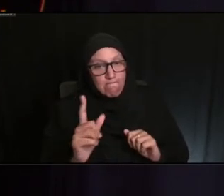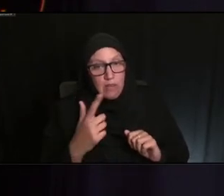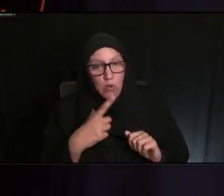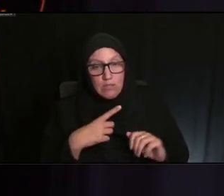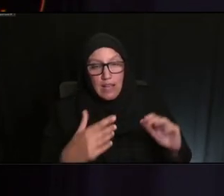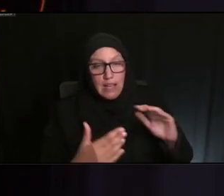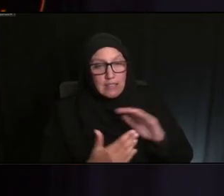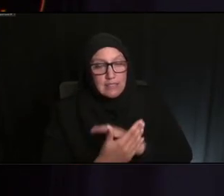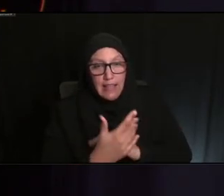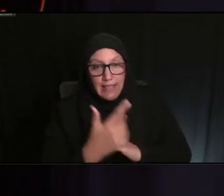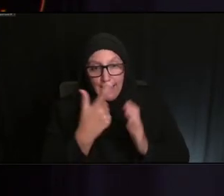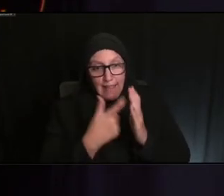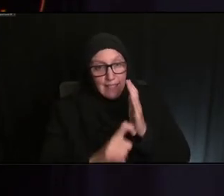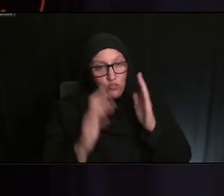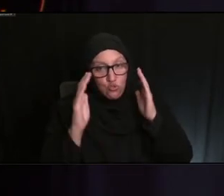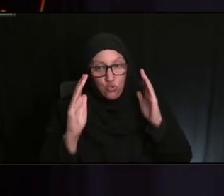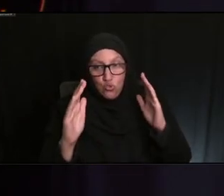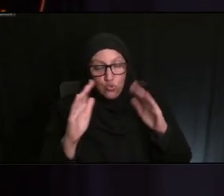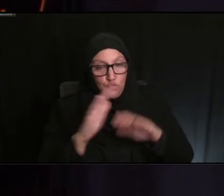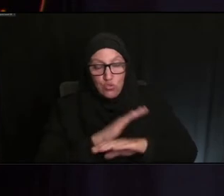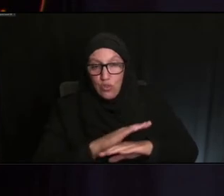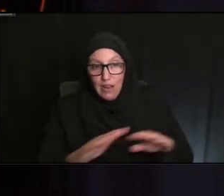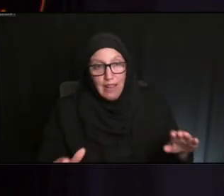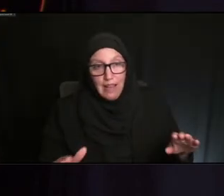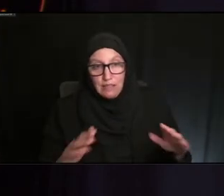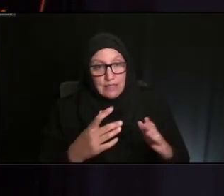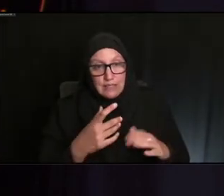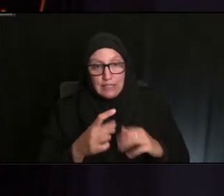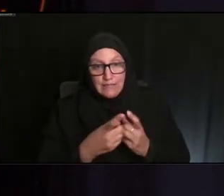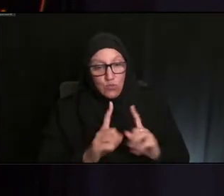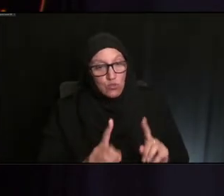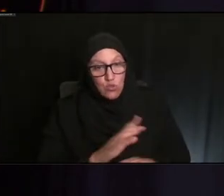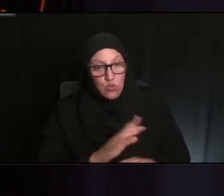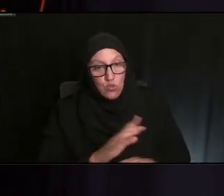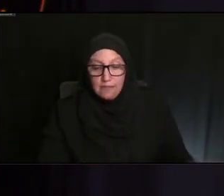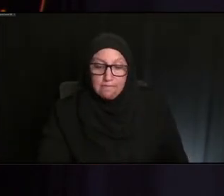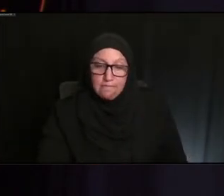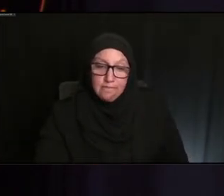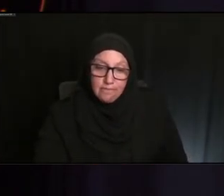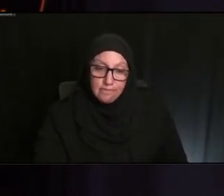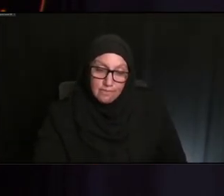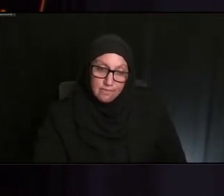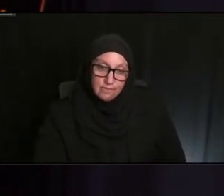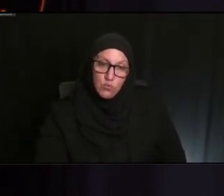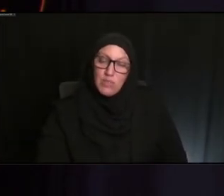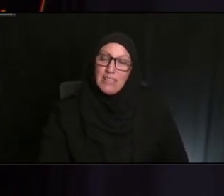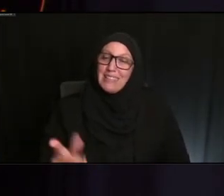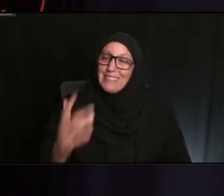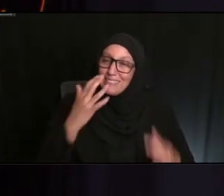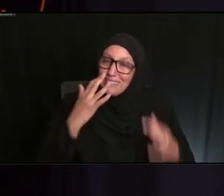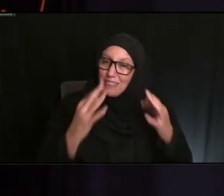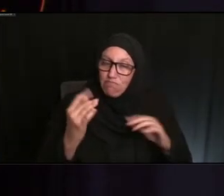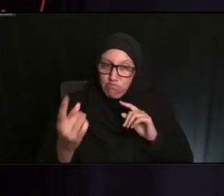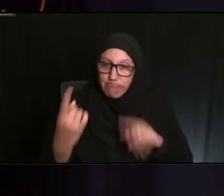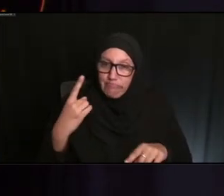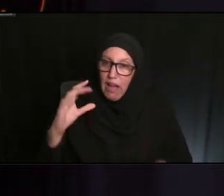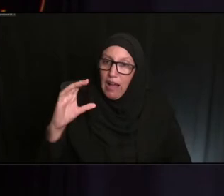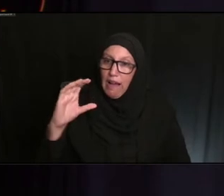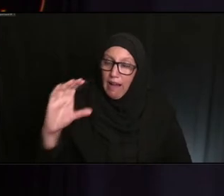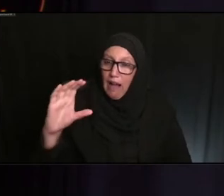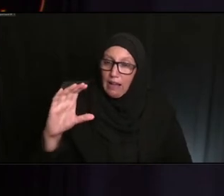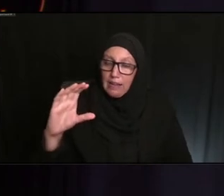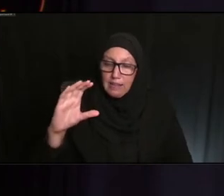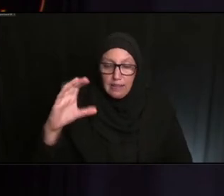Church, they prevented him from getting a divorce. So he got the cardinal at the time to talk to the